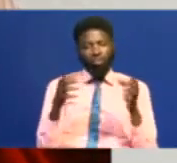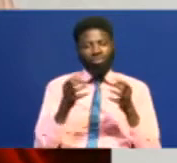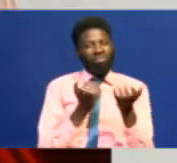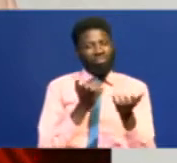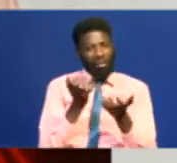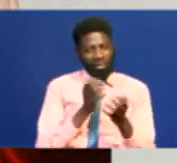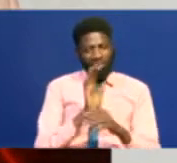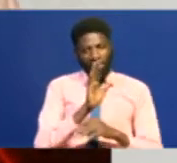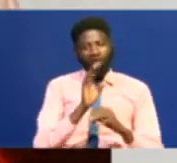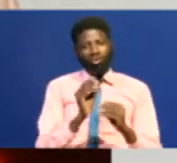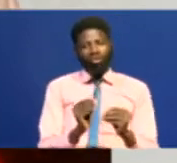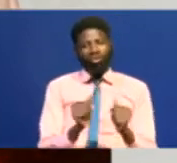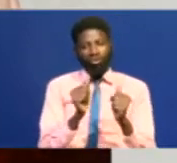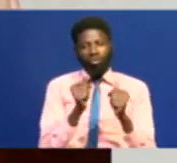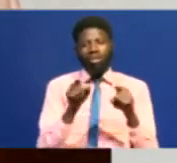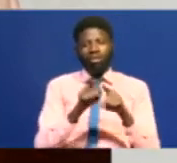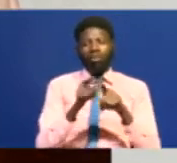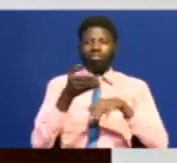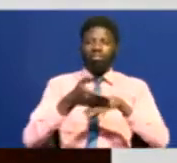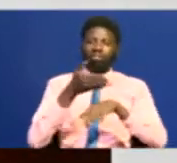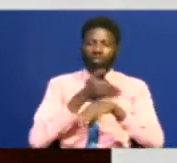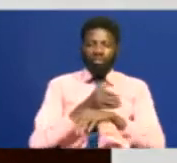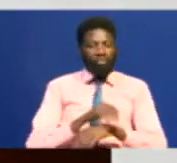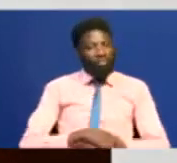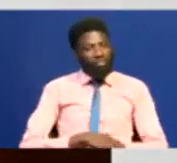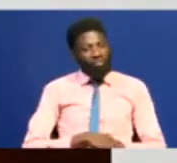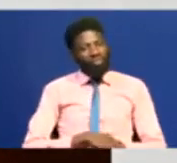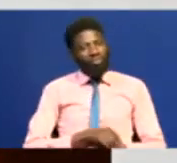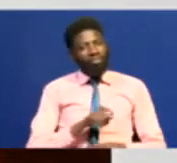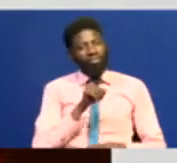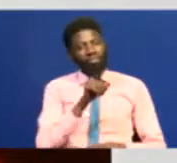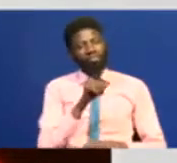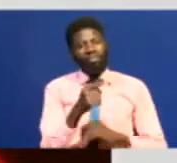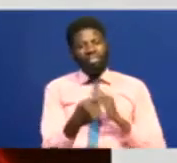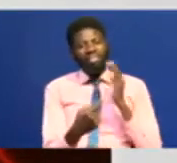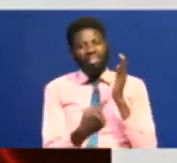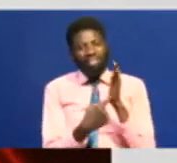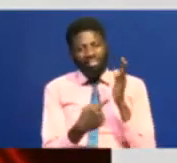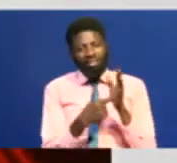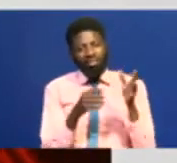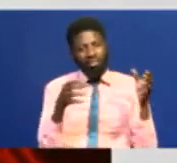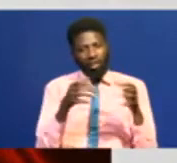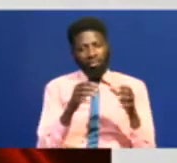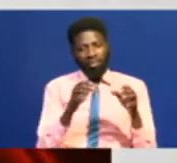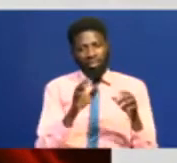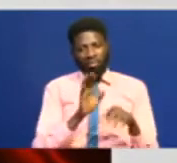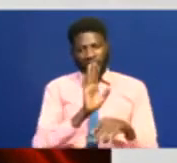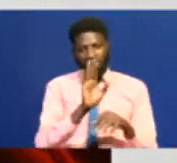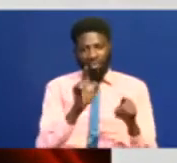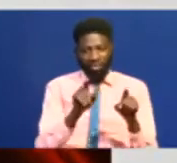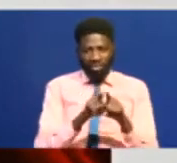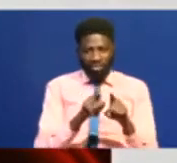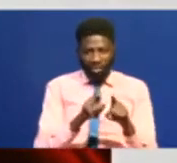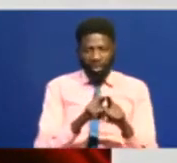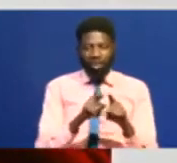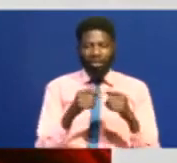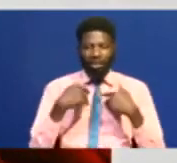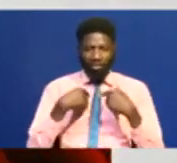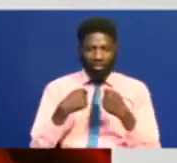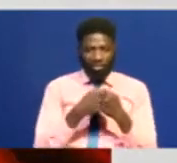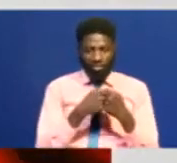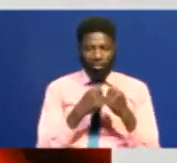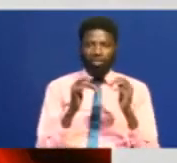on the in the country. And technological driven firms such as yours often face challenges. For example,